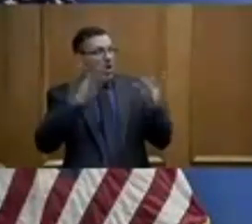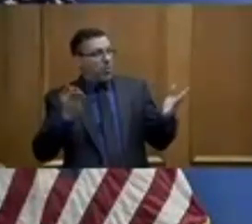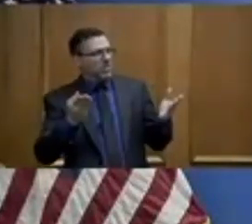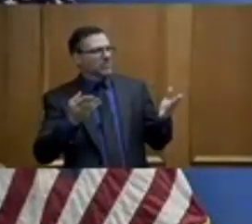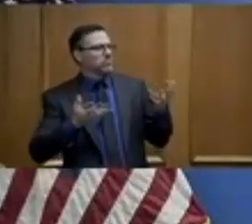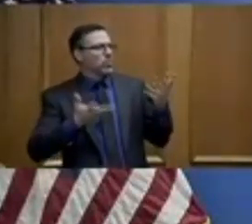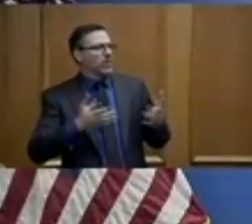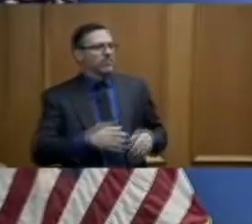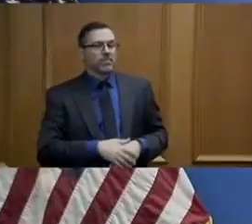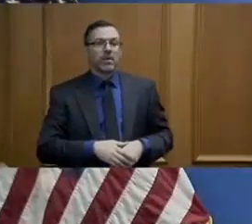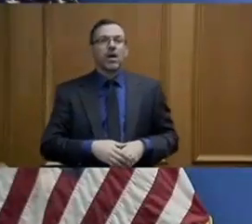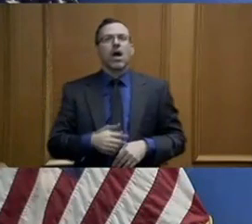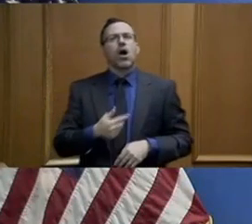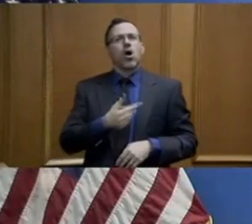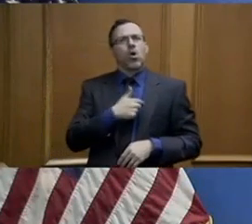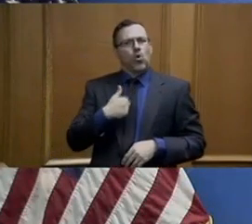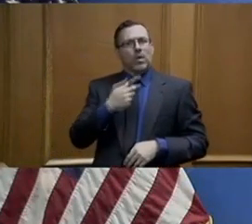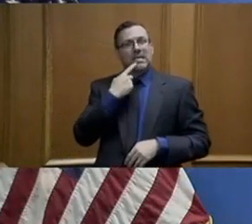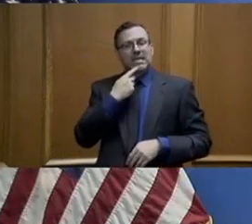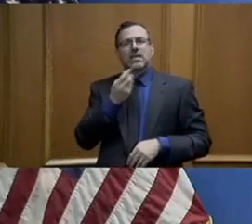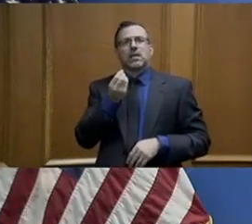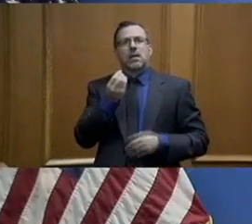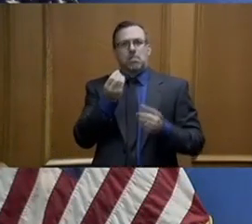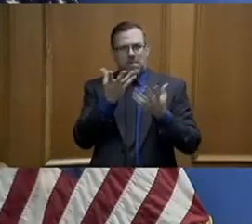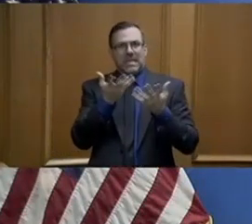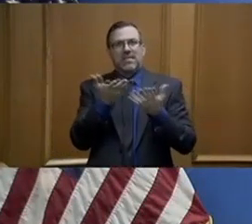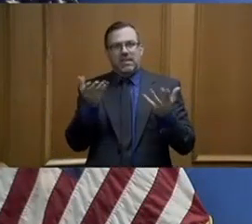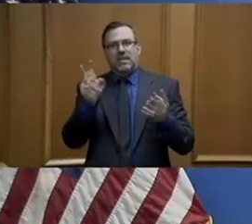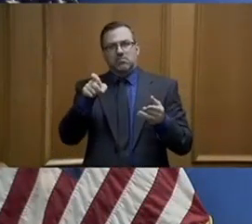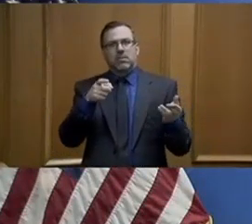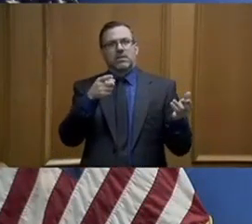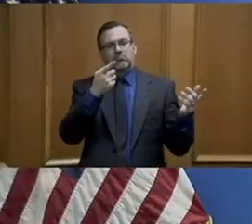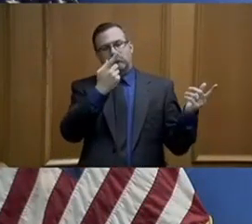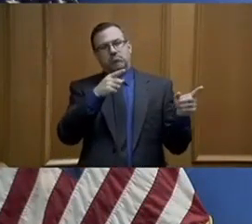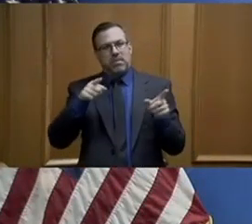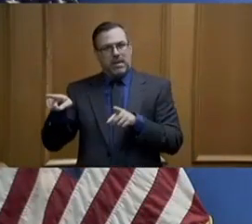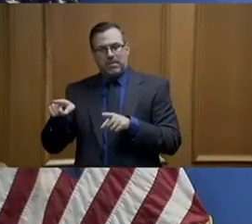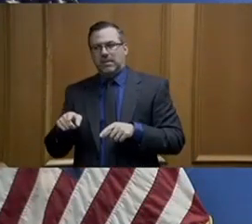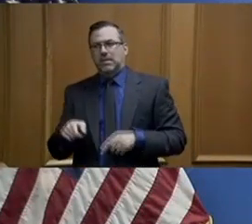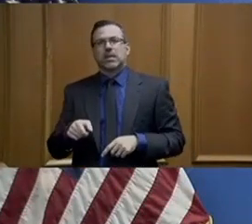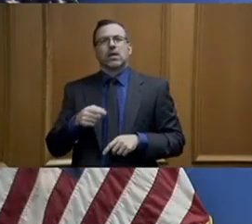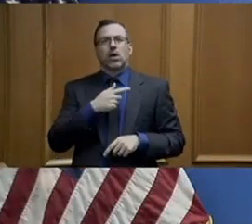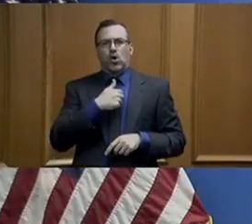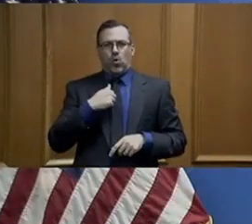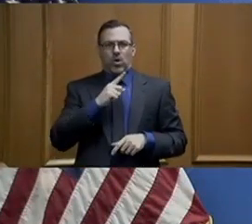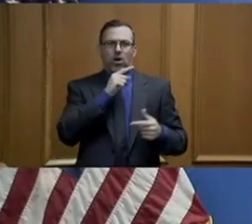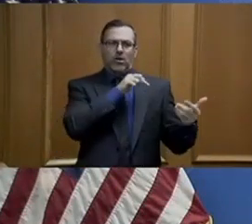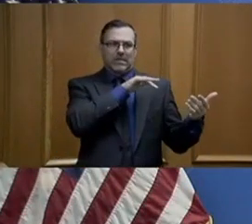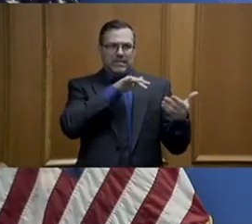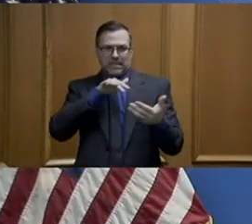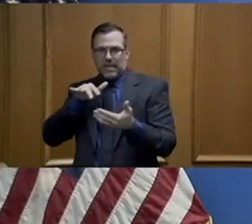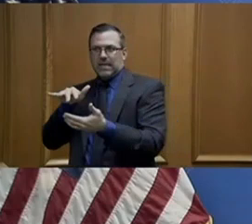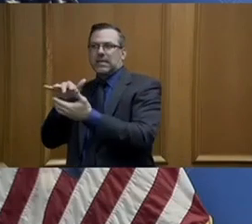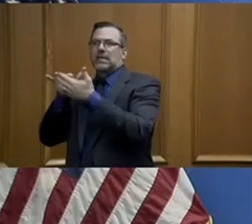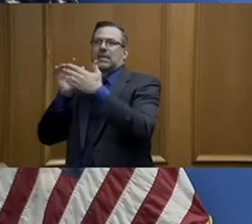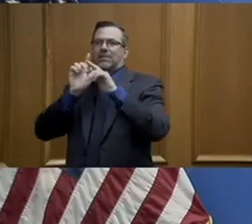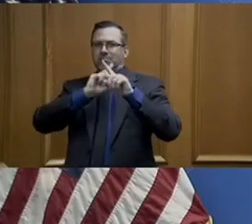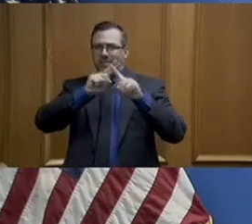have to come together in order for that to happen. There are a number of points that come together for that.